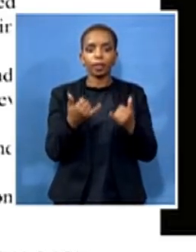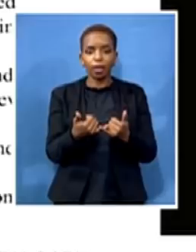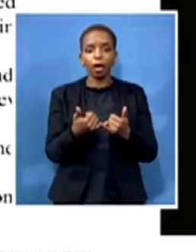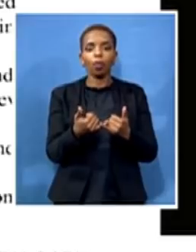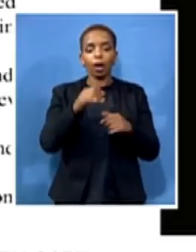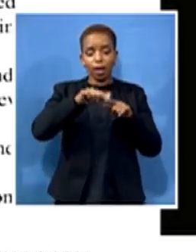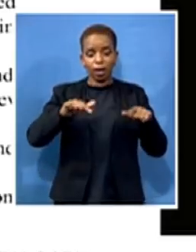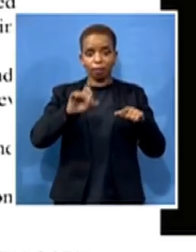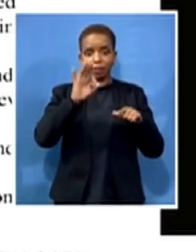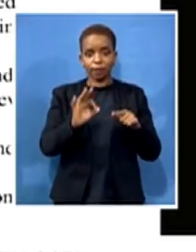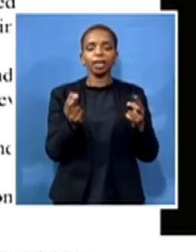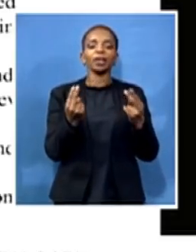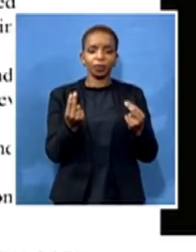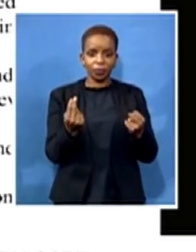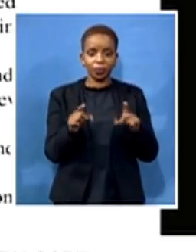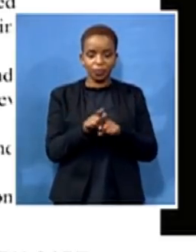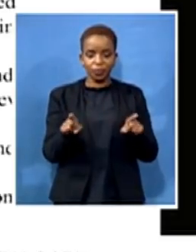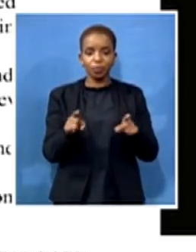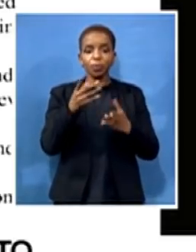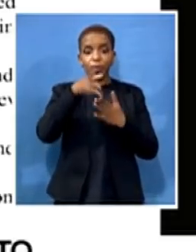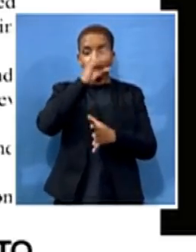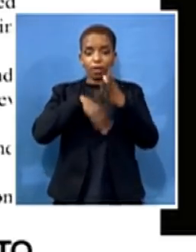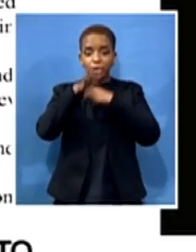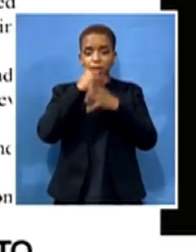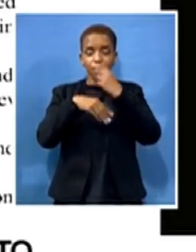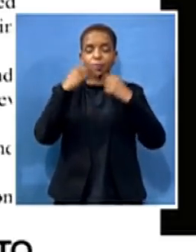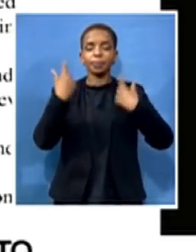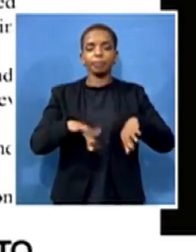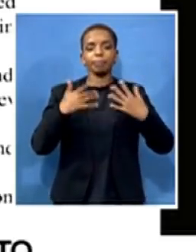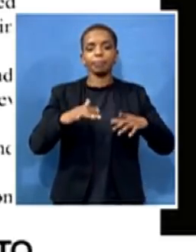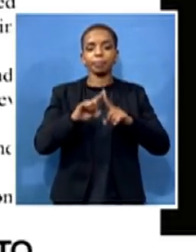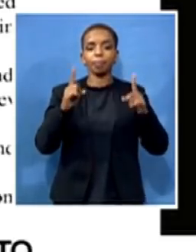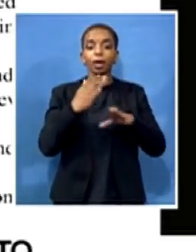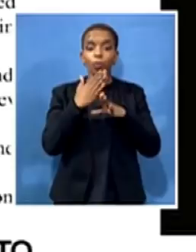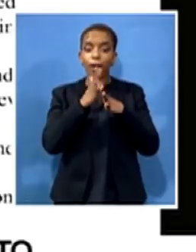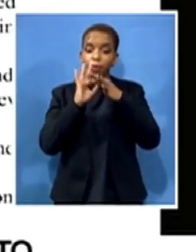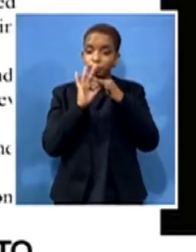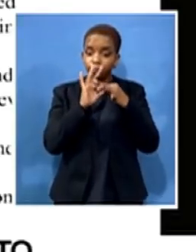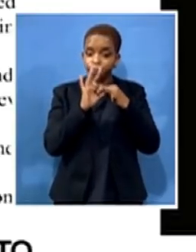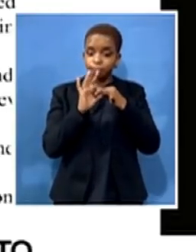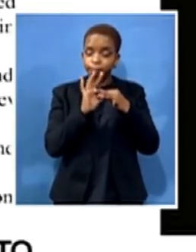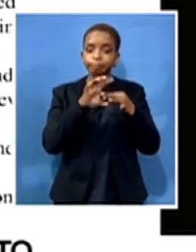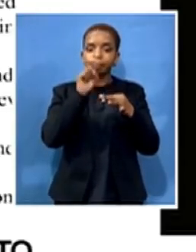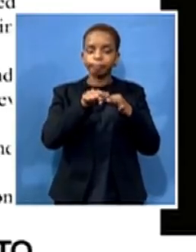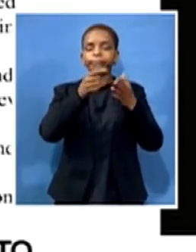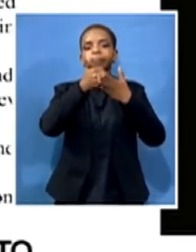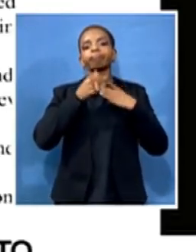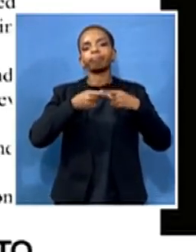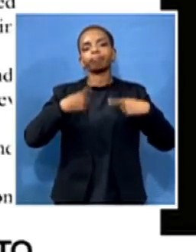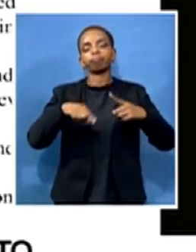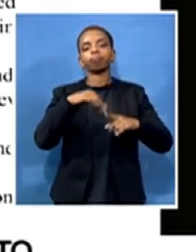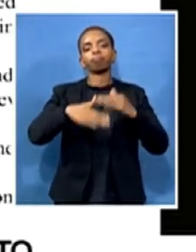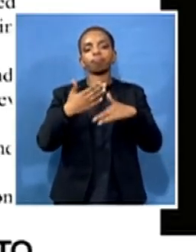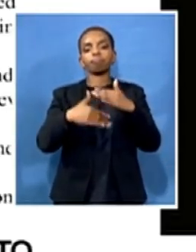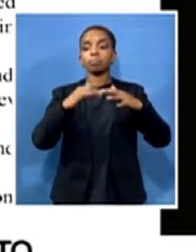for us, but cooperation amongst us is going to be the way to deal with this, and the unity of South Africans is going to be important. And